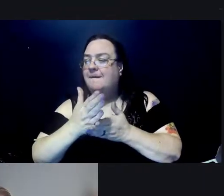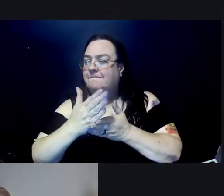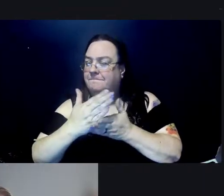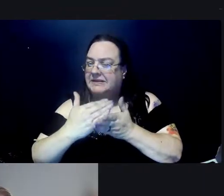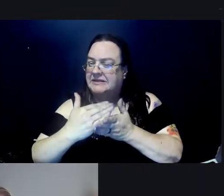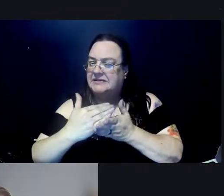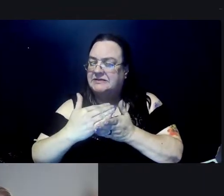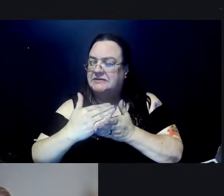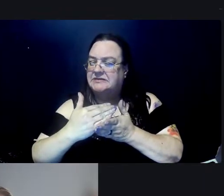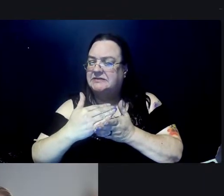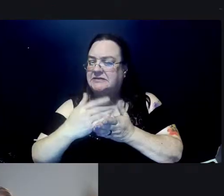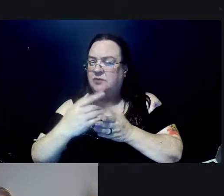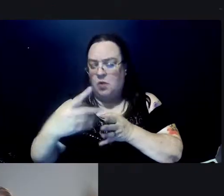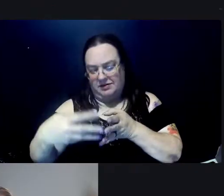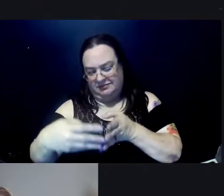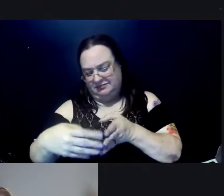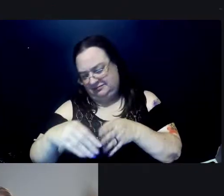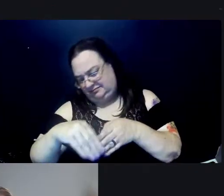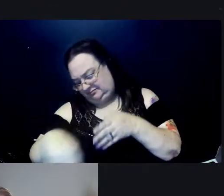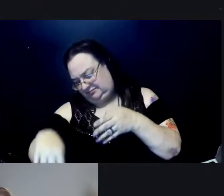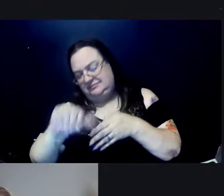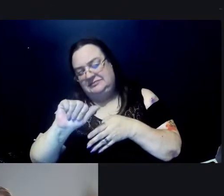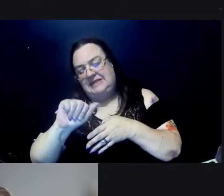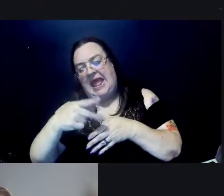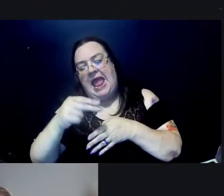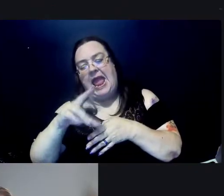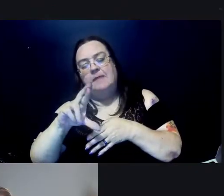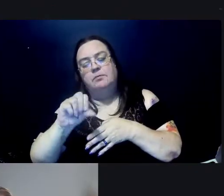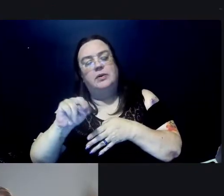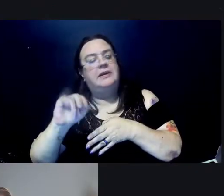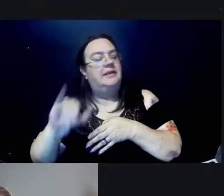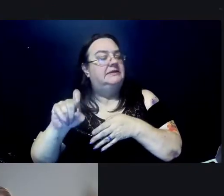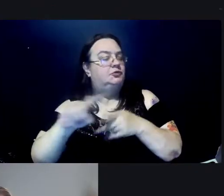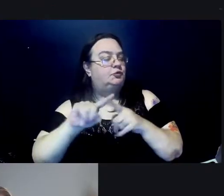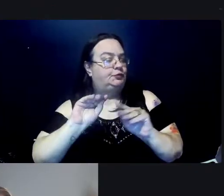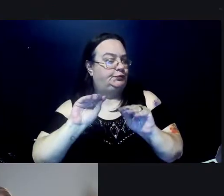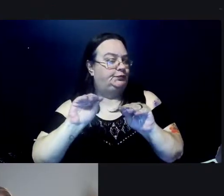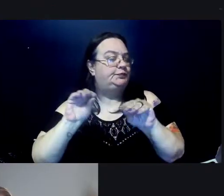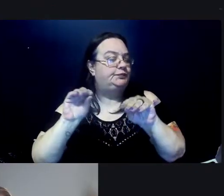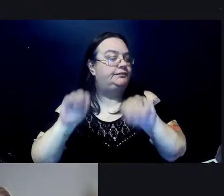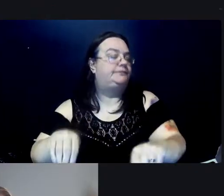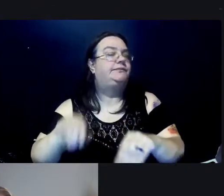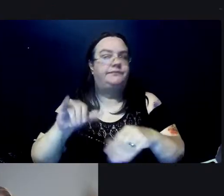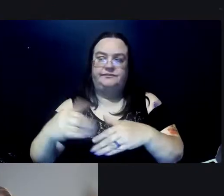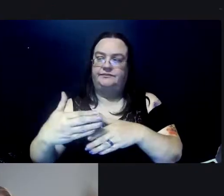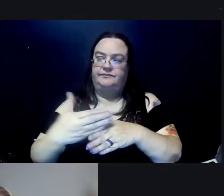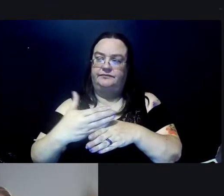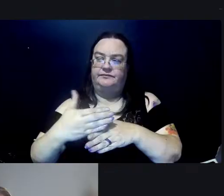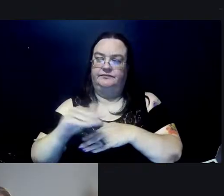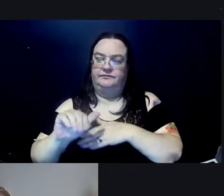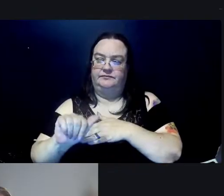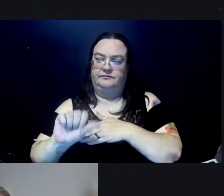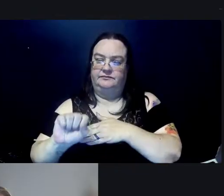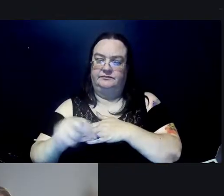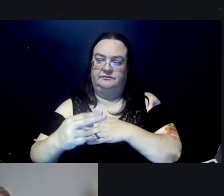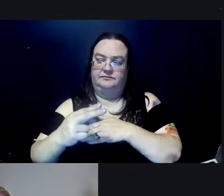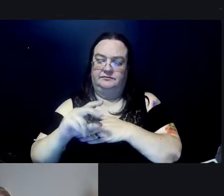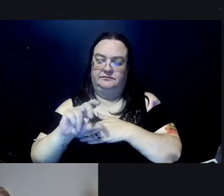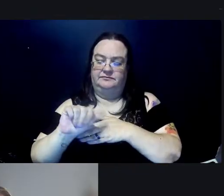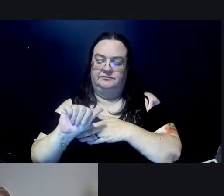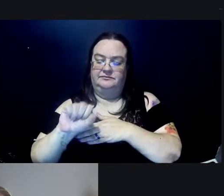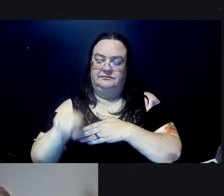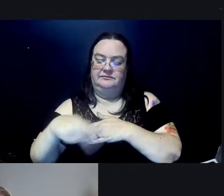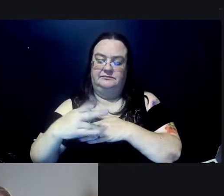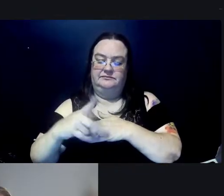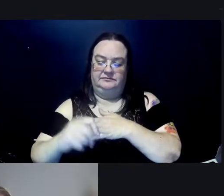apron that has to get installed. That was between the asphalt and the existing concrete, or the concrete that was